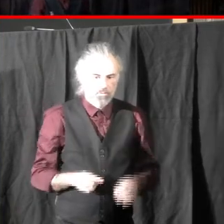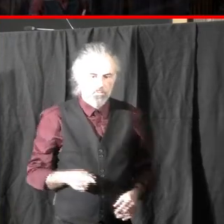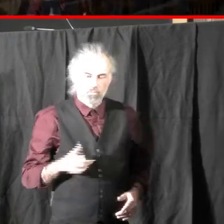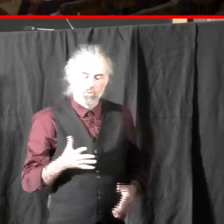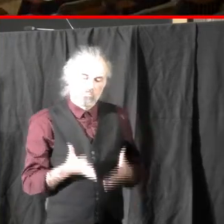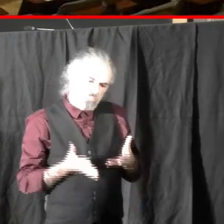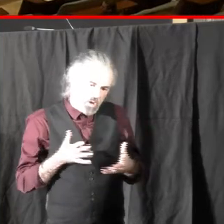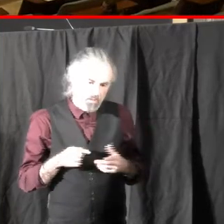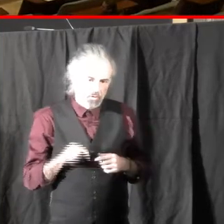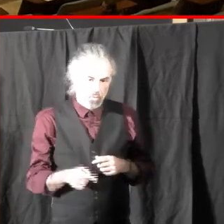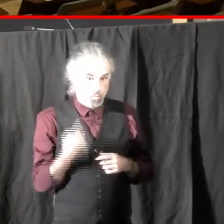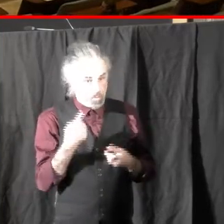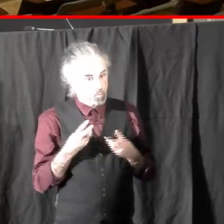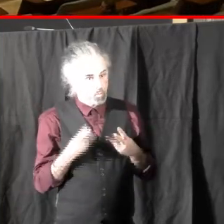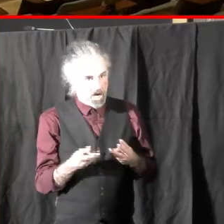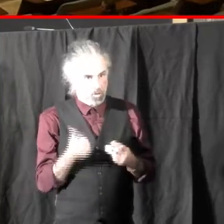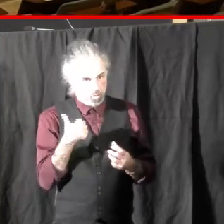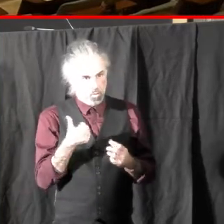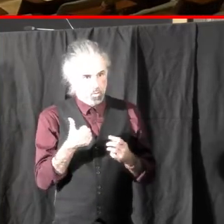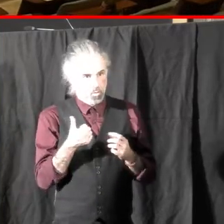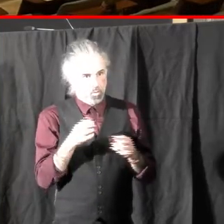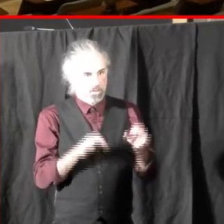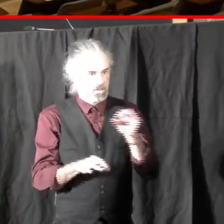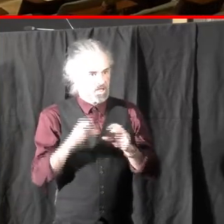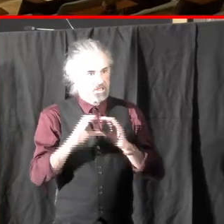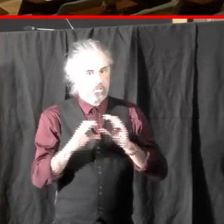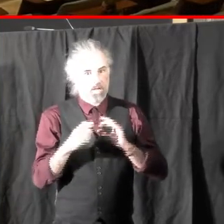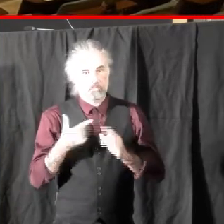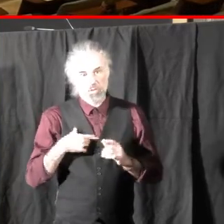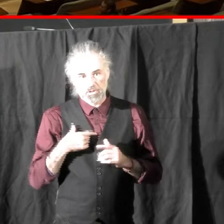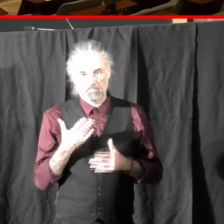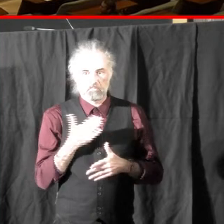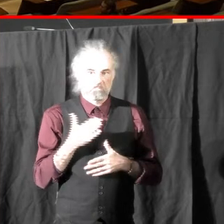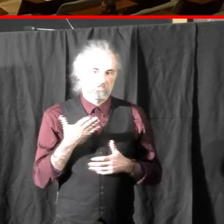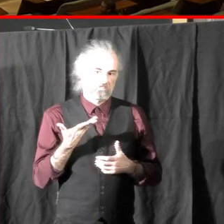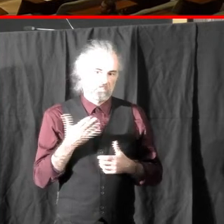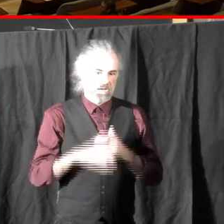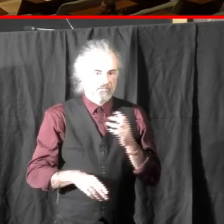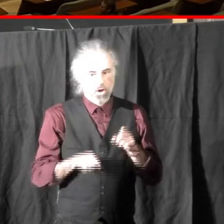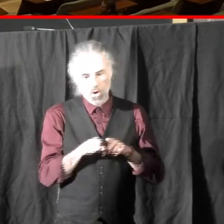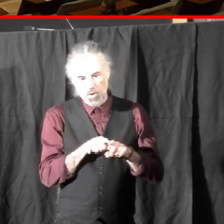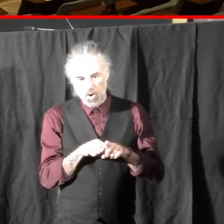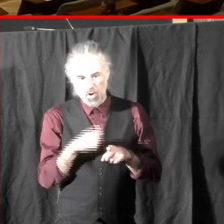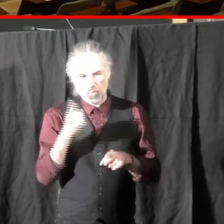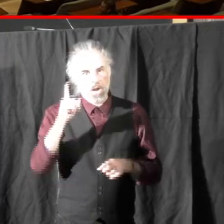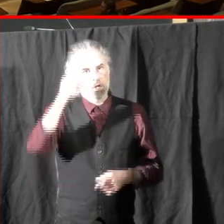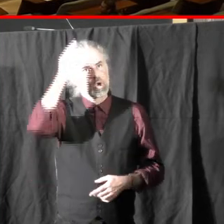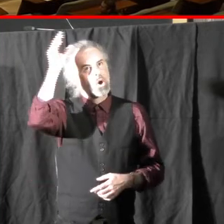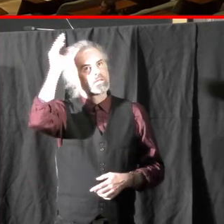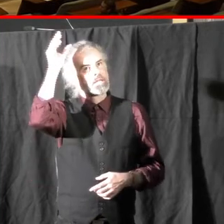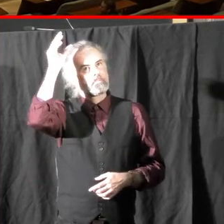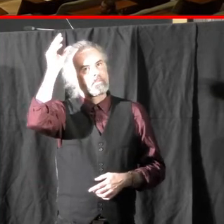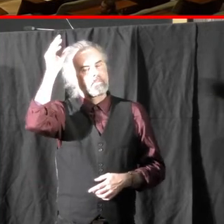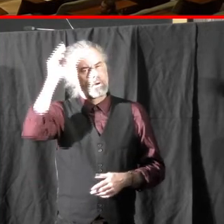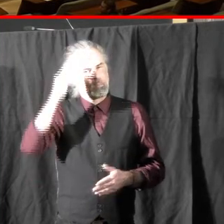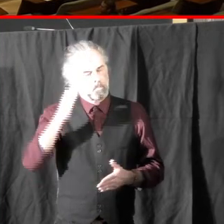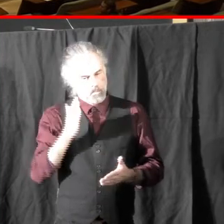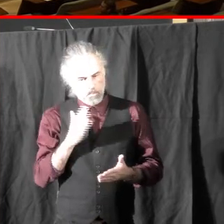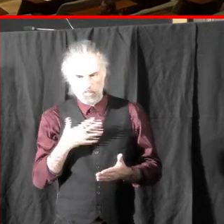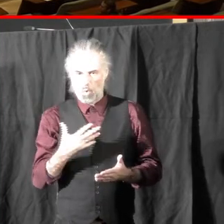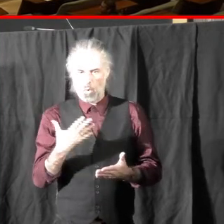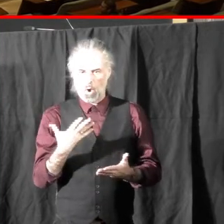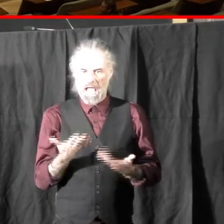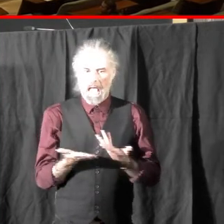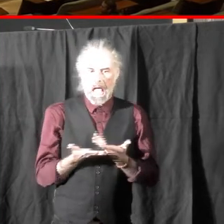is one way of good science communication, because we might not learn about one certain scientific concept here, but more about how science